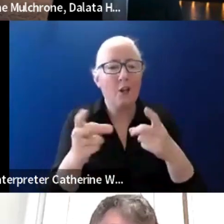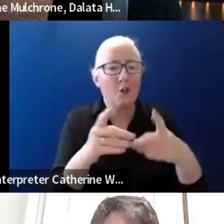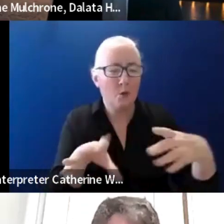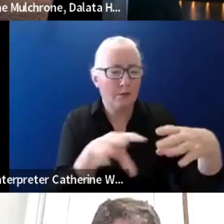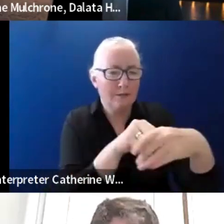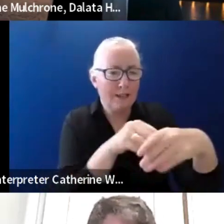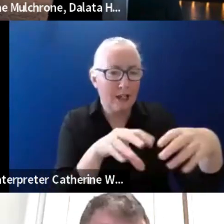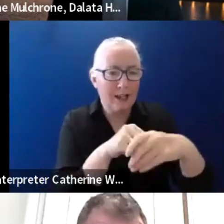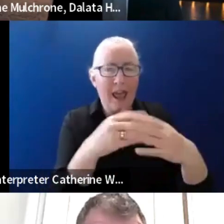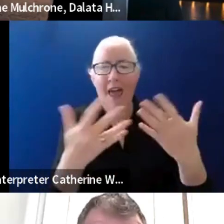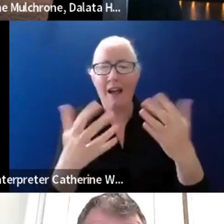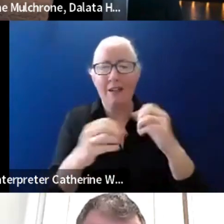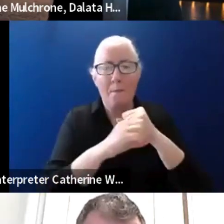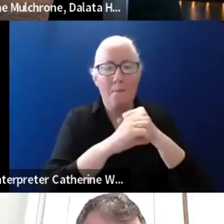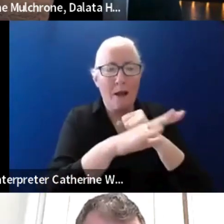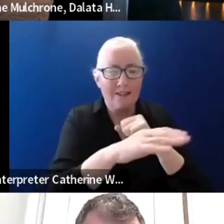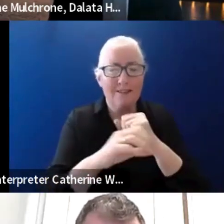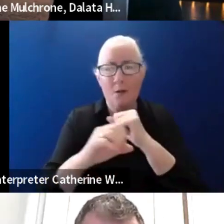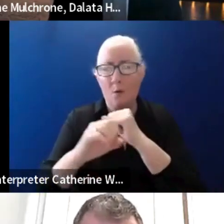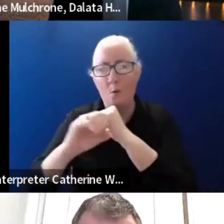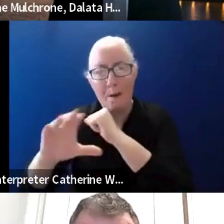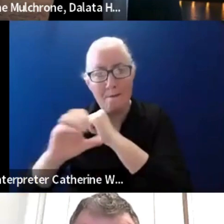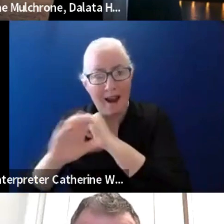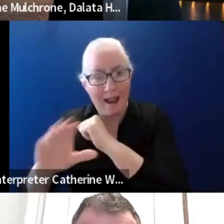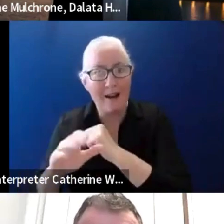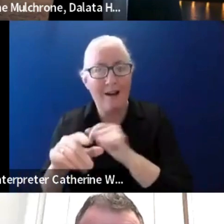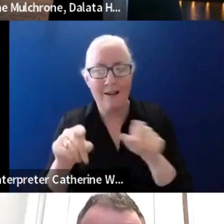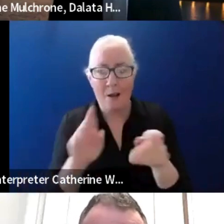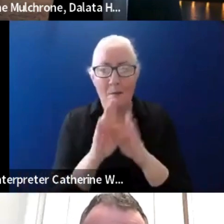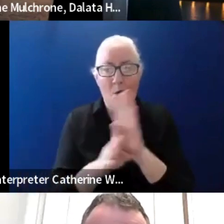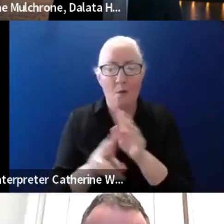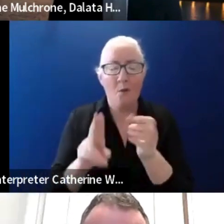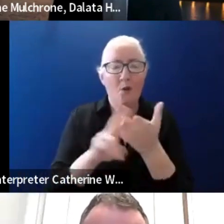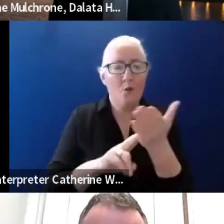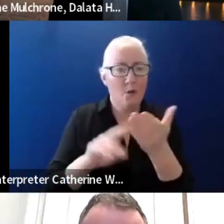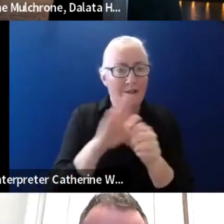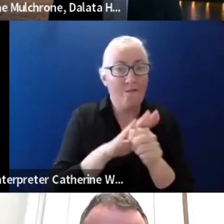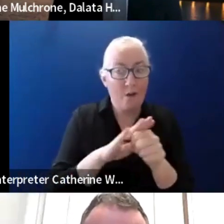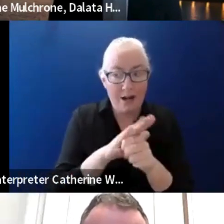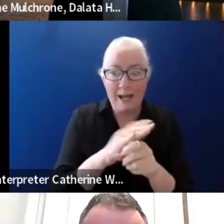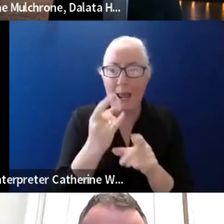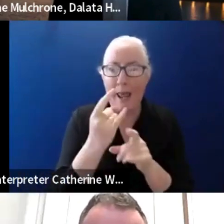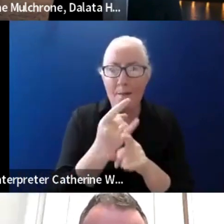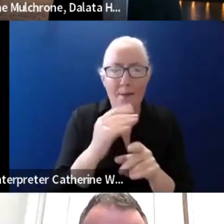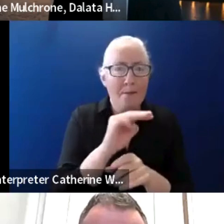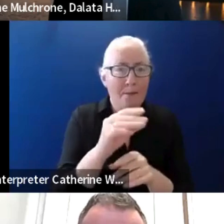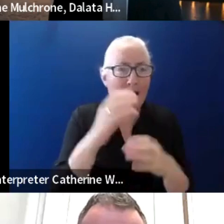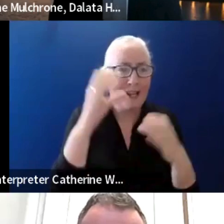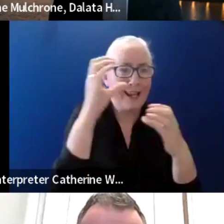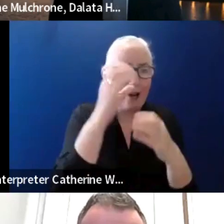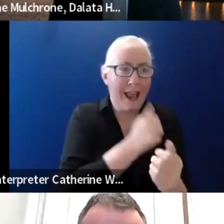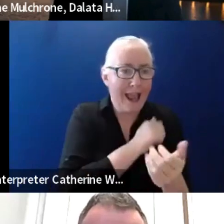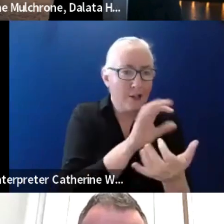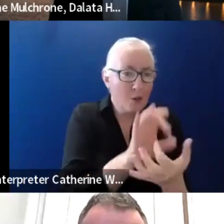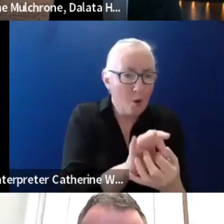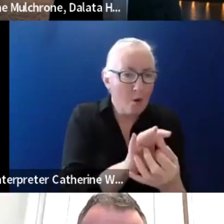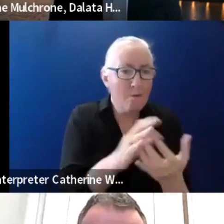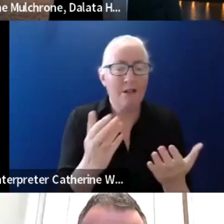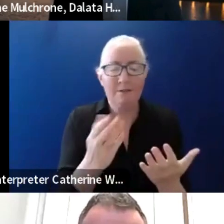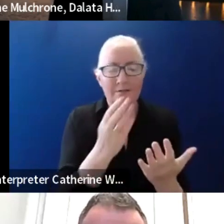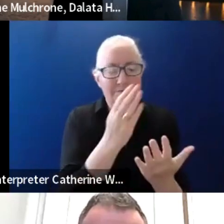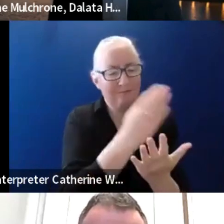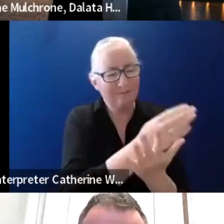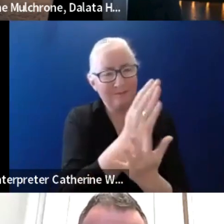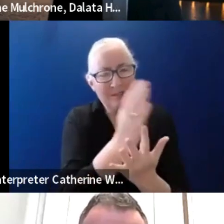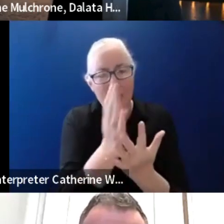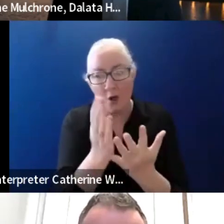lot of podcasts and webinars within there that were very useful, that, you know, help people whether they were caring at home. So again, it was